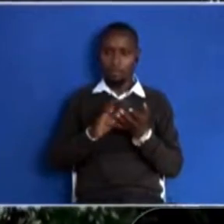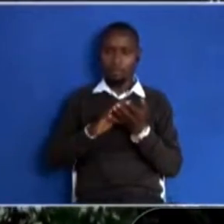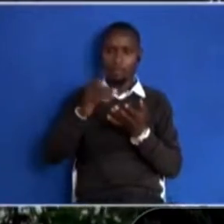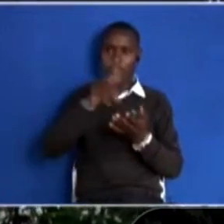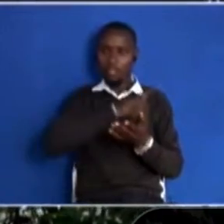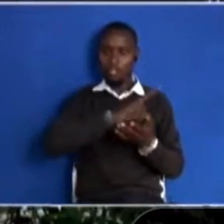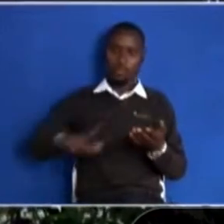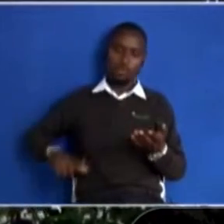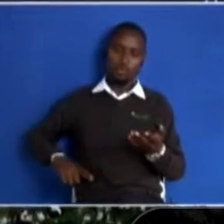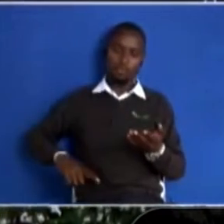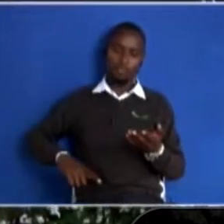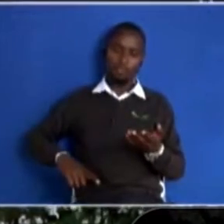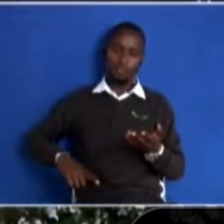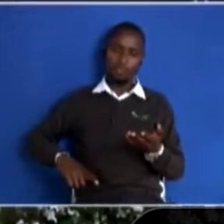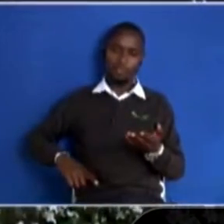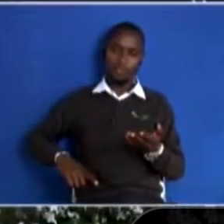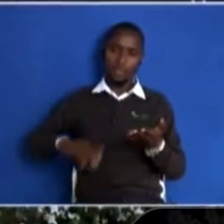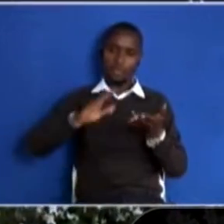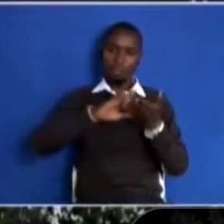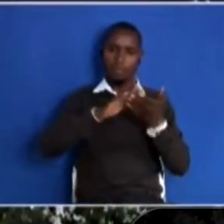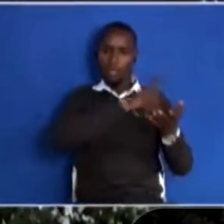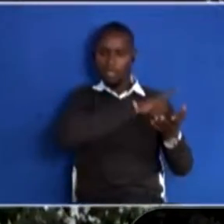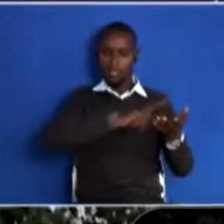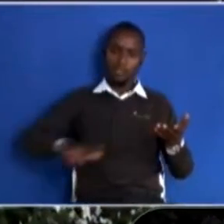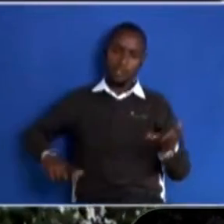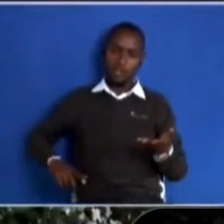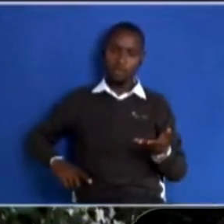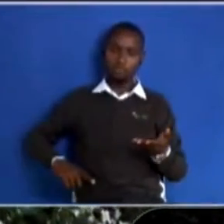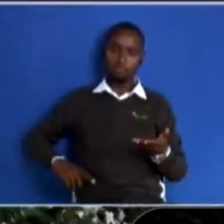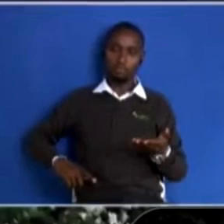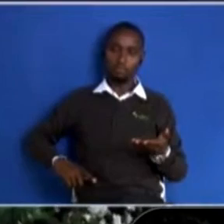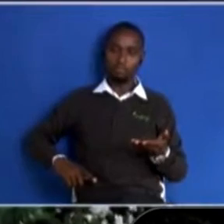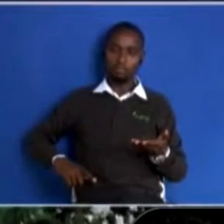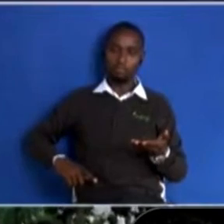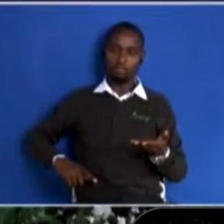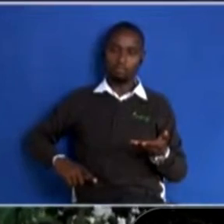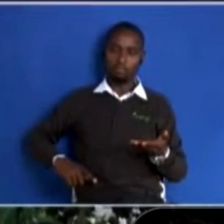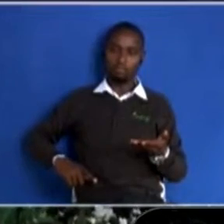Praise the Lord. Mungu asifiwe. Praise the Lord.